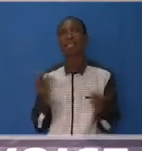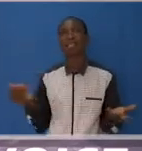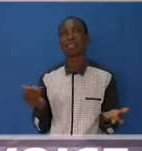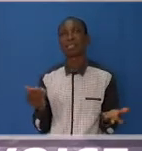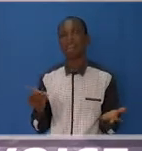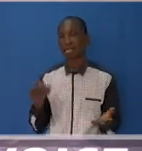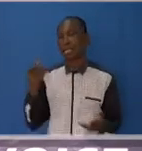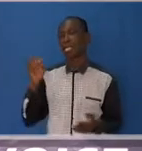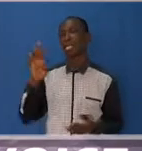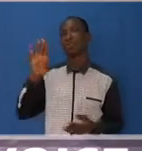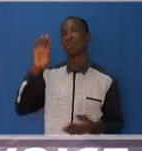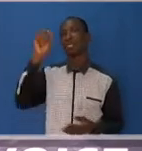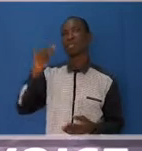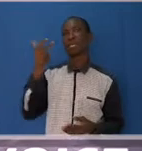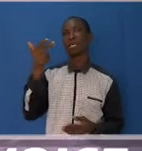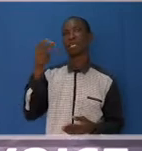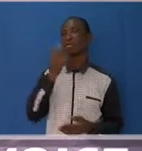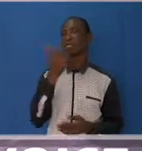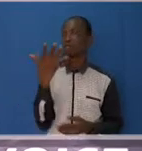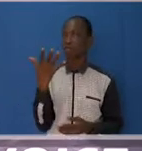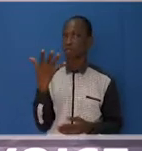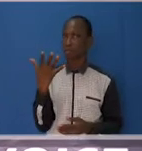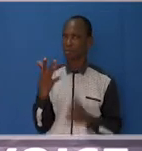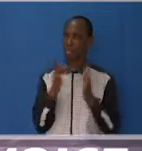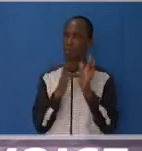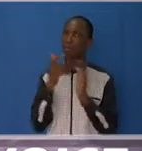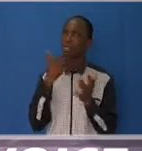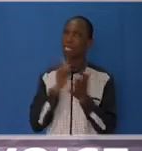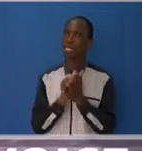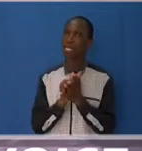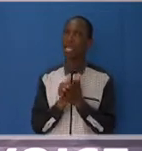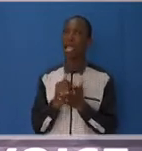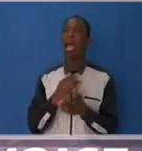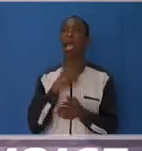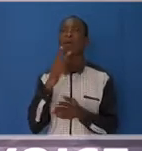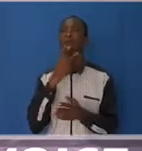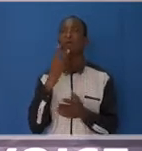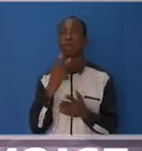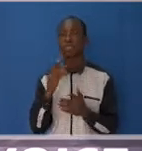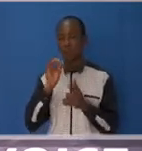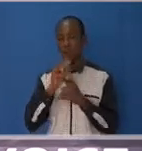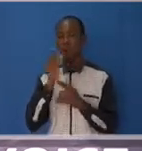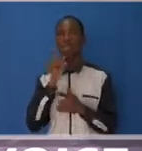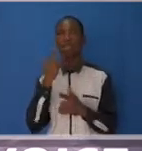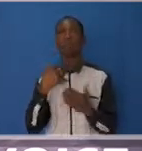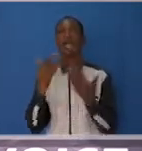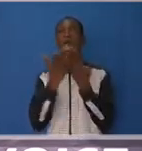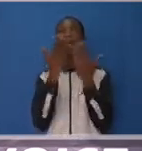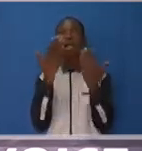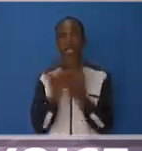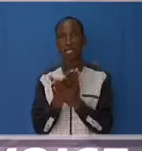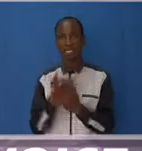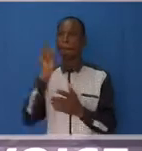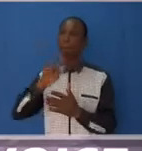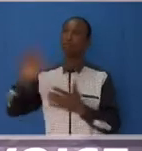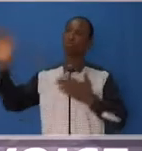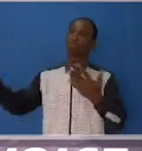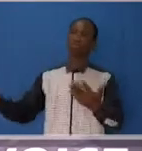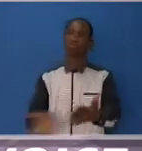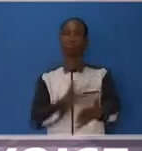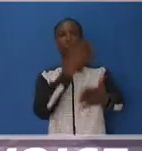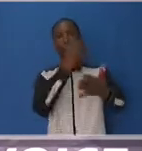Hebrews chapter 13 verse 15 o si yemfa ya no fafa e na enmo yankopon abodin na ye den